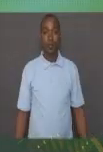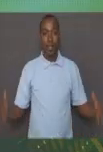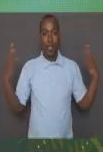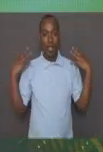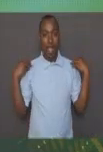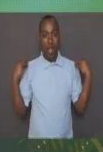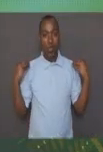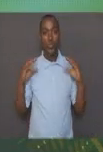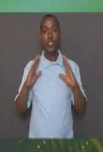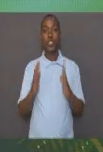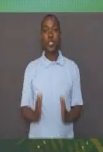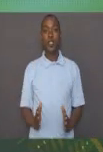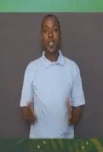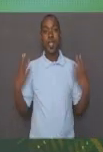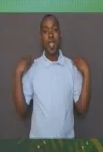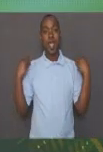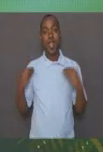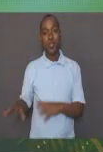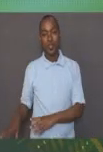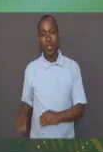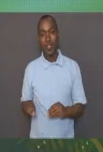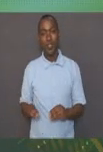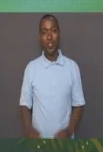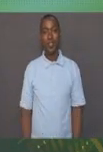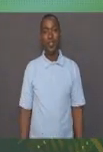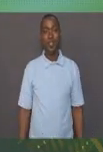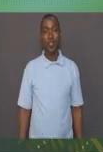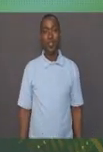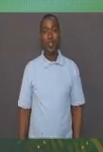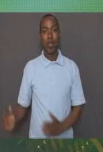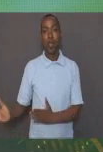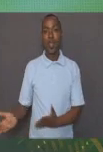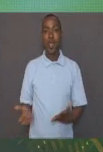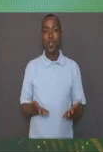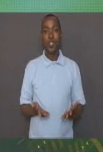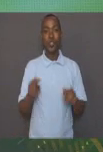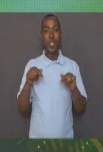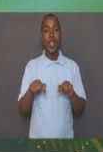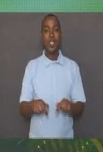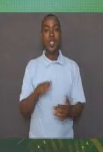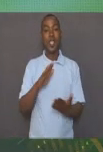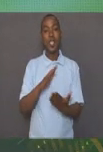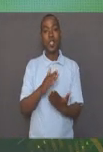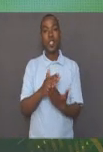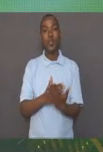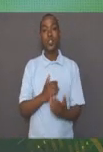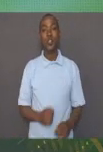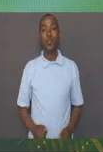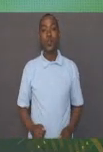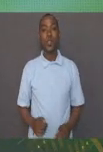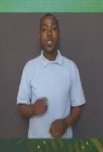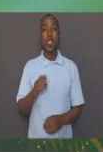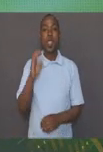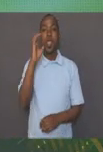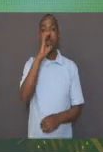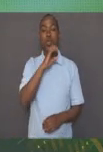Hello, teacher. Hello, students. Welcome to today's lesson on